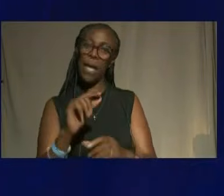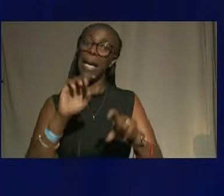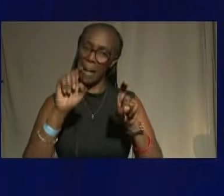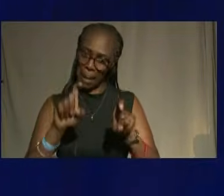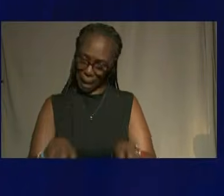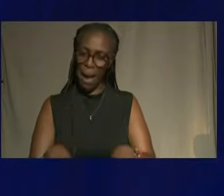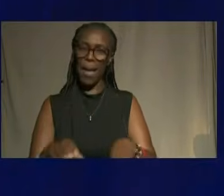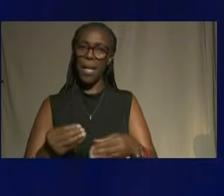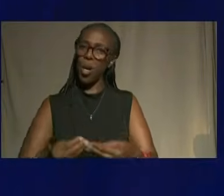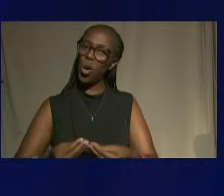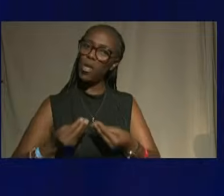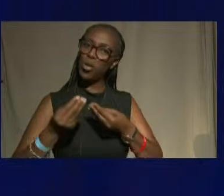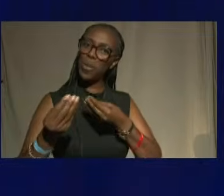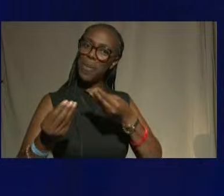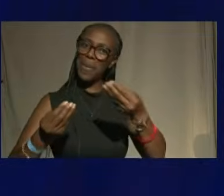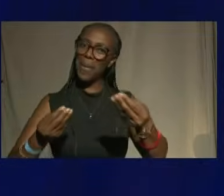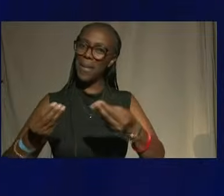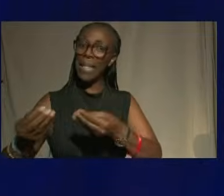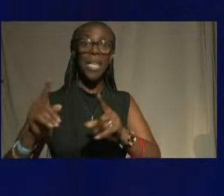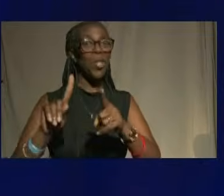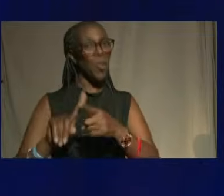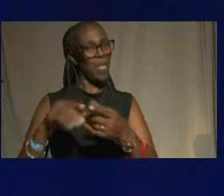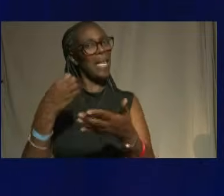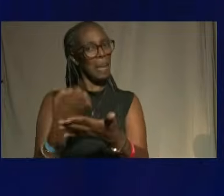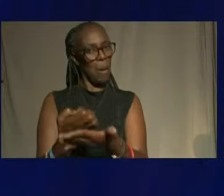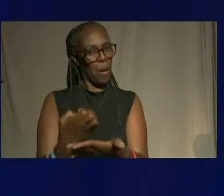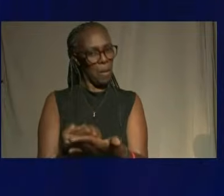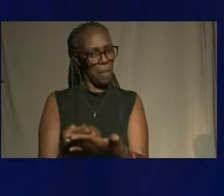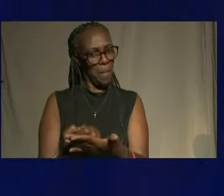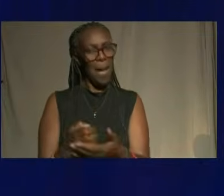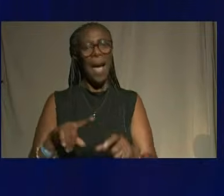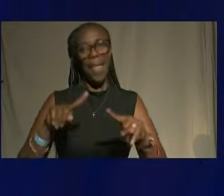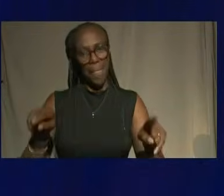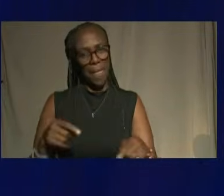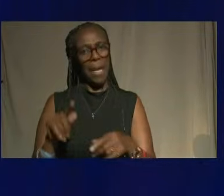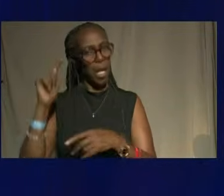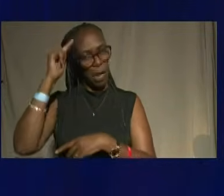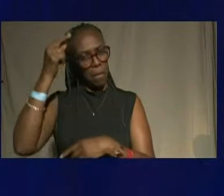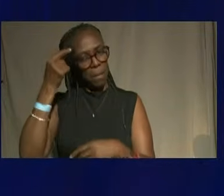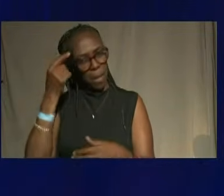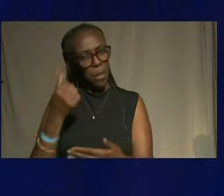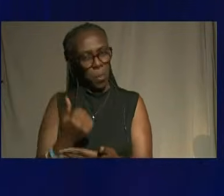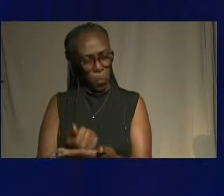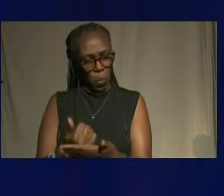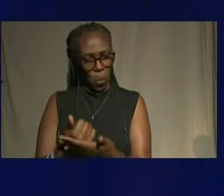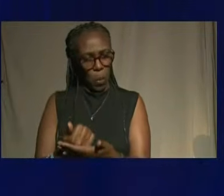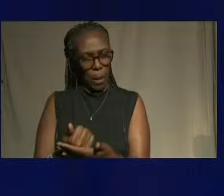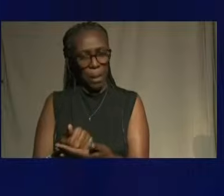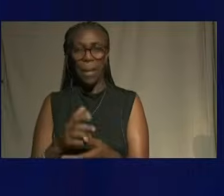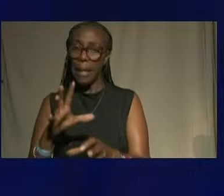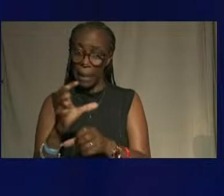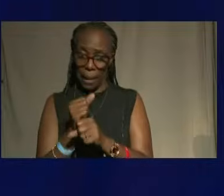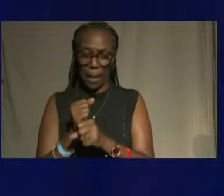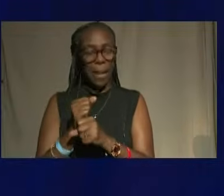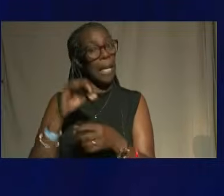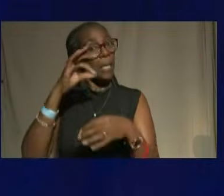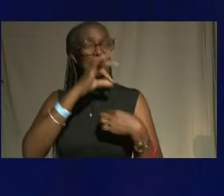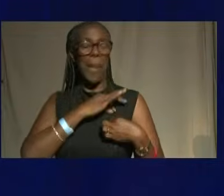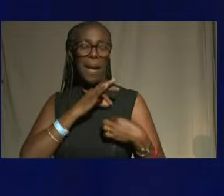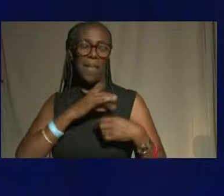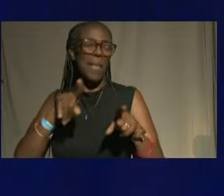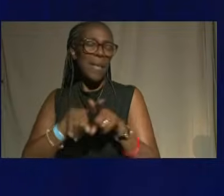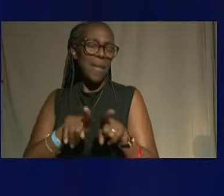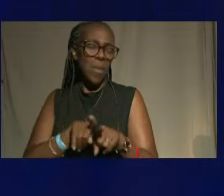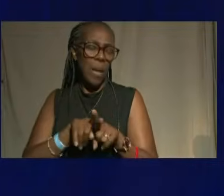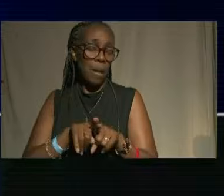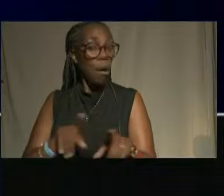to get tax revenues from them. So it's very important for us to have our MSMEs grow, and to also